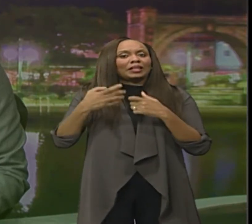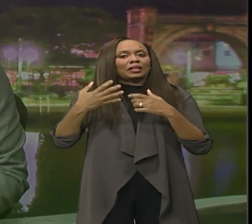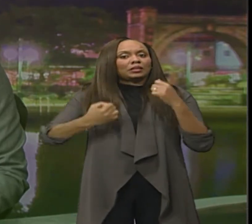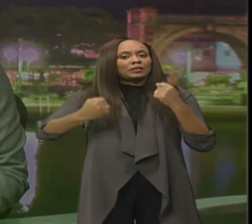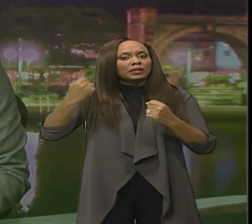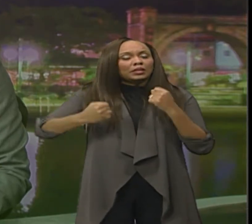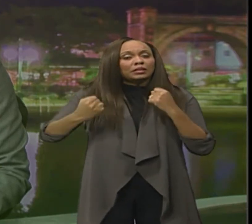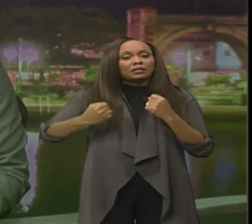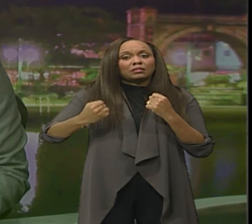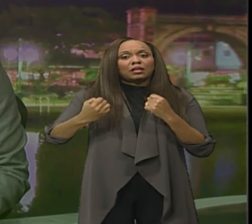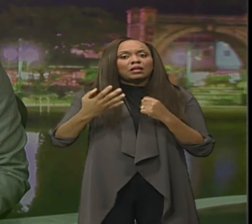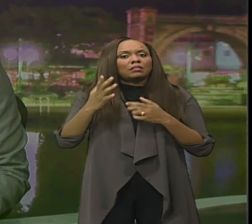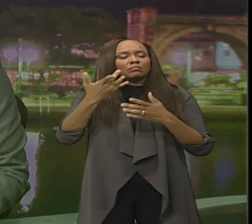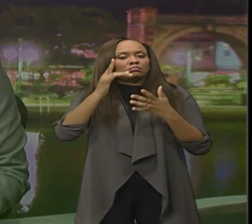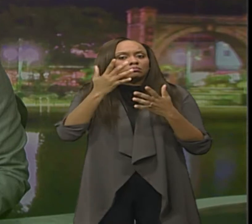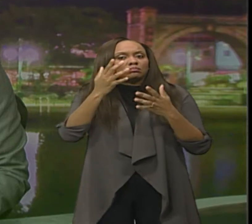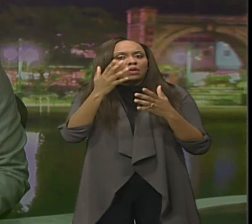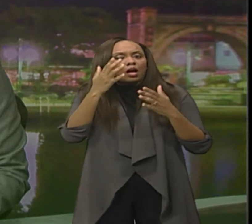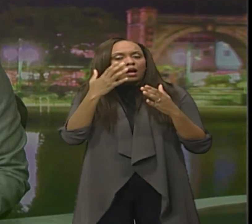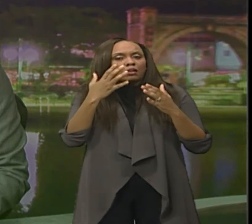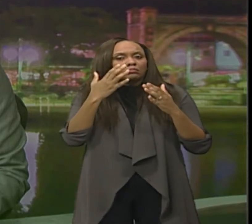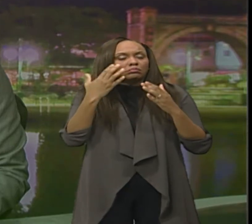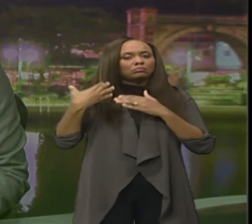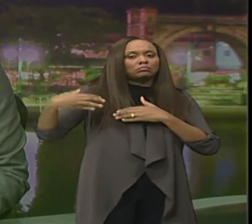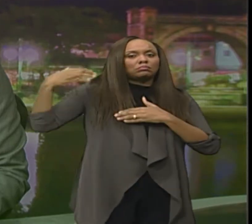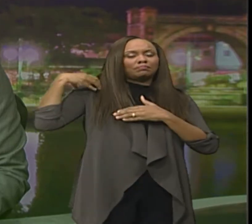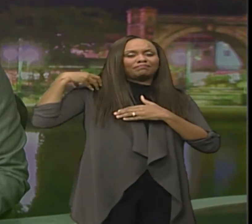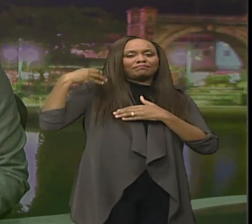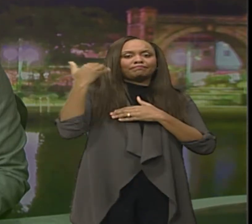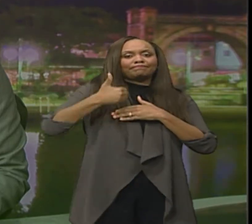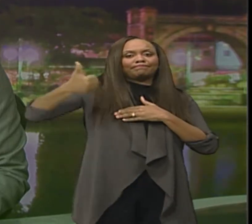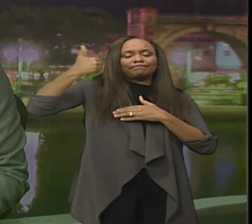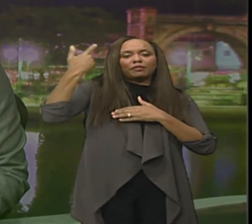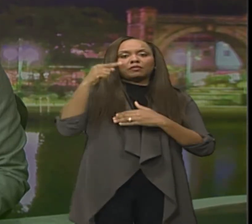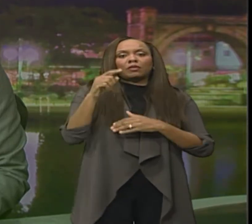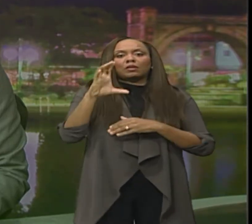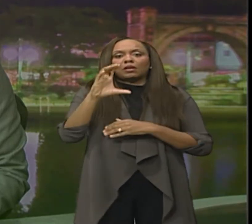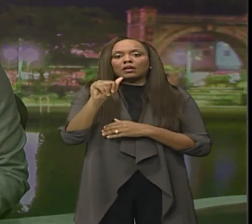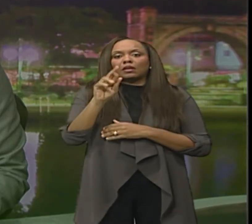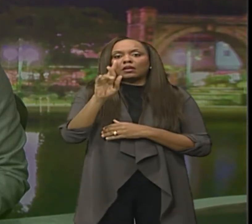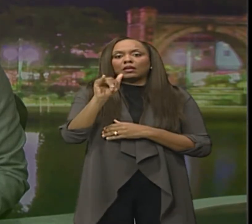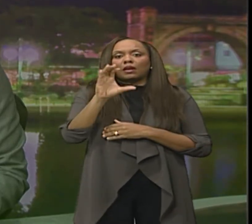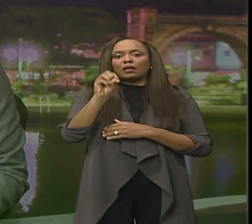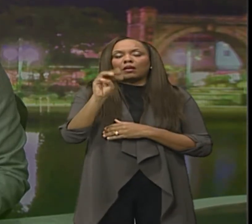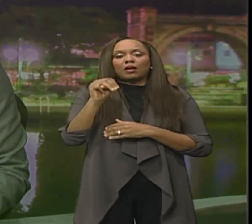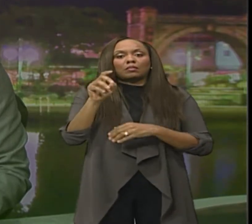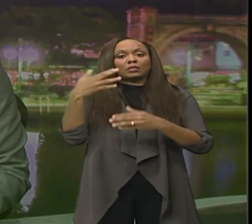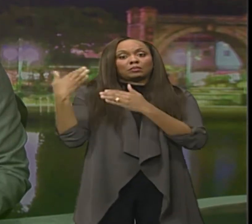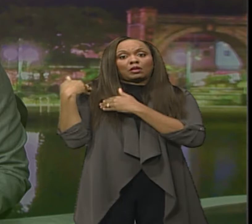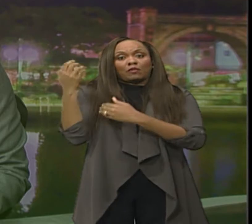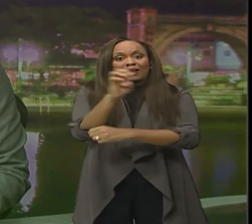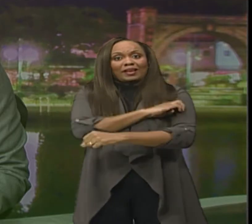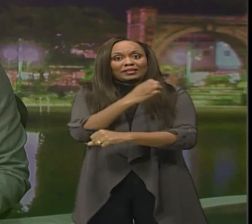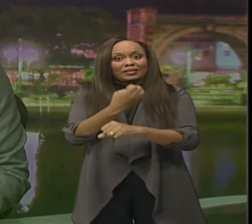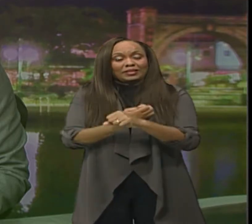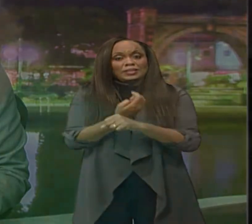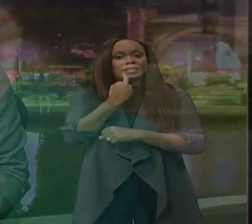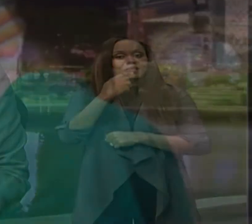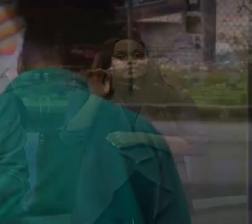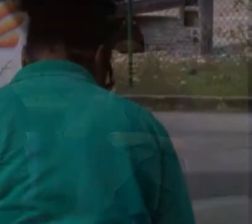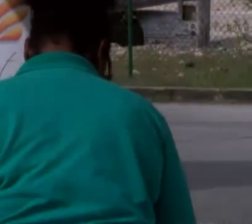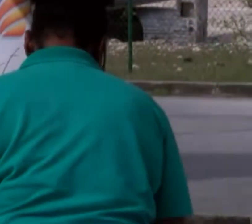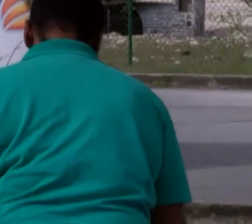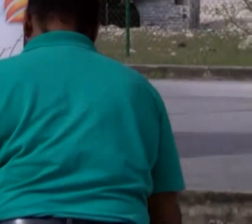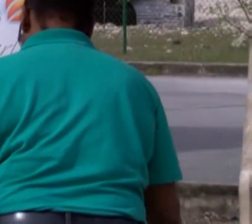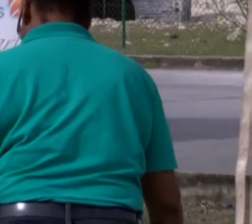further afield. That's according to the head of the CARICOM Energy Unit with the CARICOM Secretariat, Dr. Devon Gardner. Mr. Gardner made the comment as